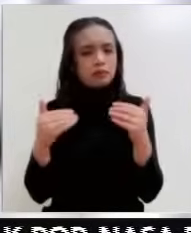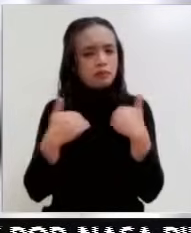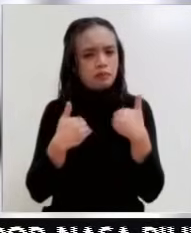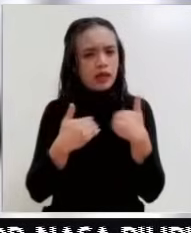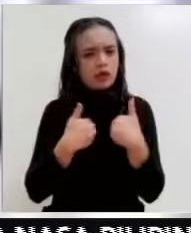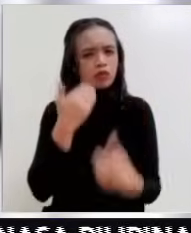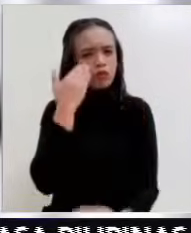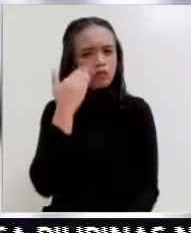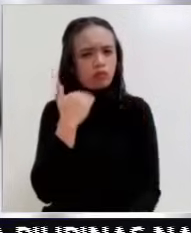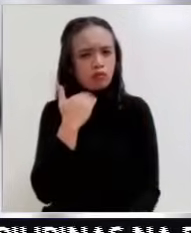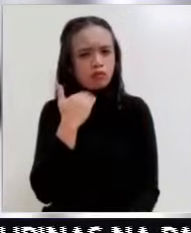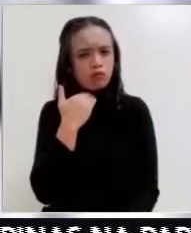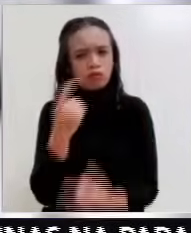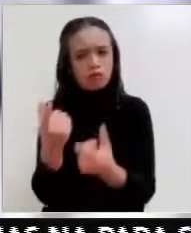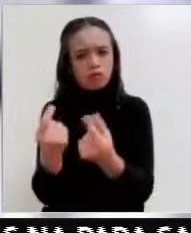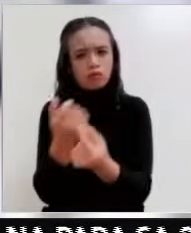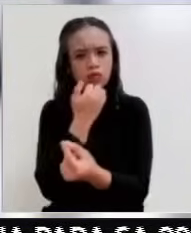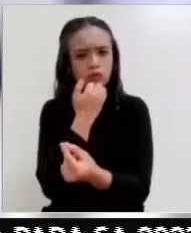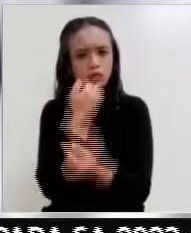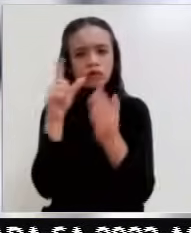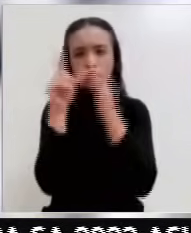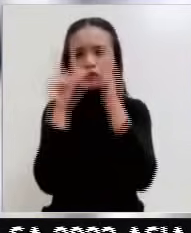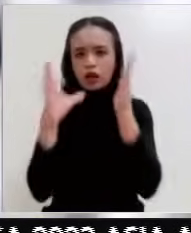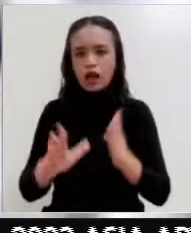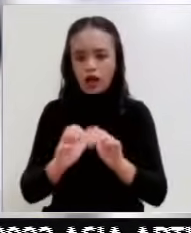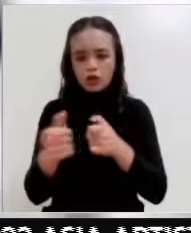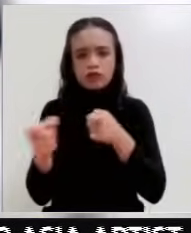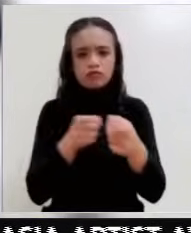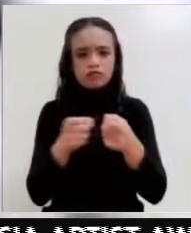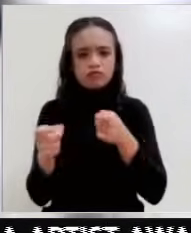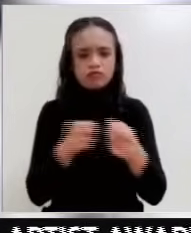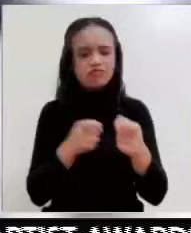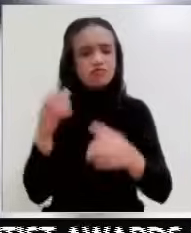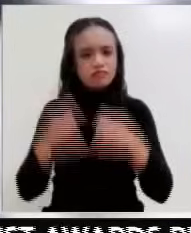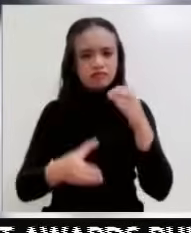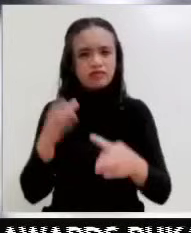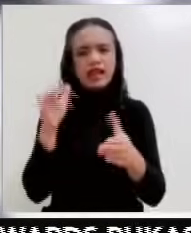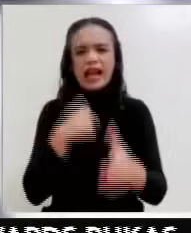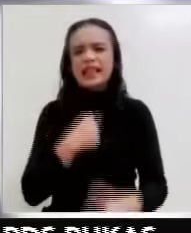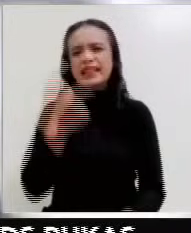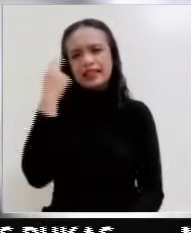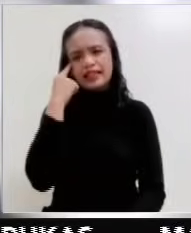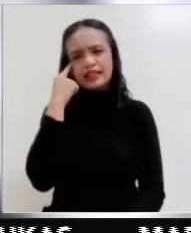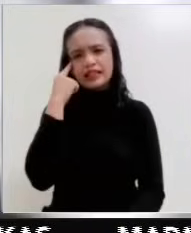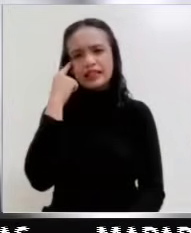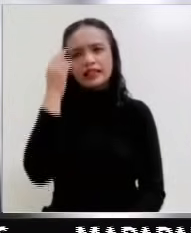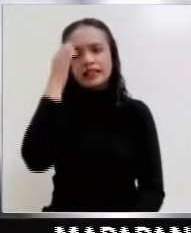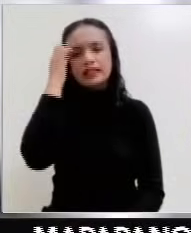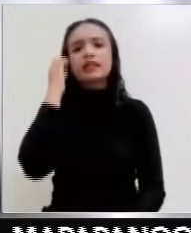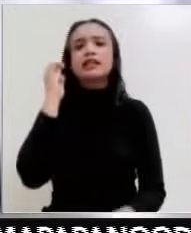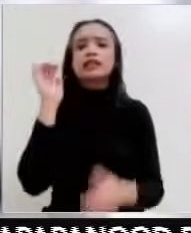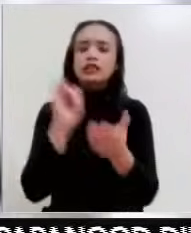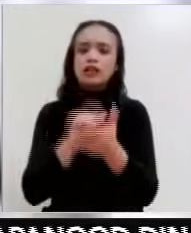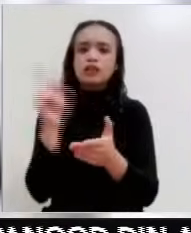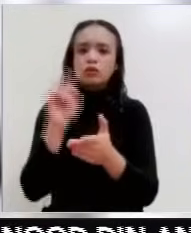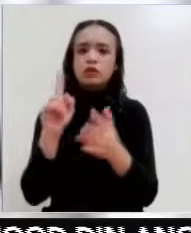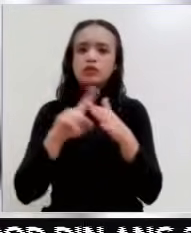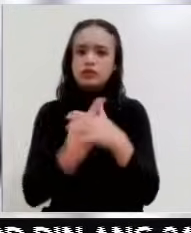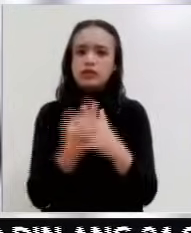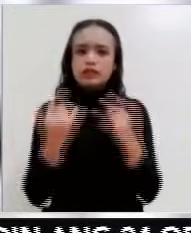the lawyer in handling the case. And I think that's the main root cause of the issues that came up.